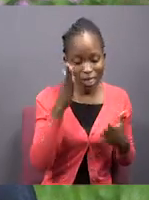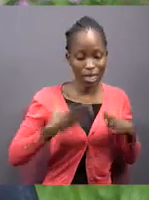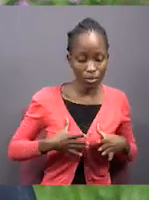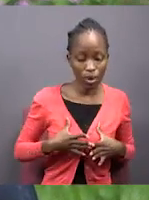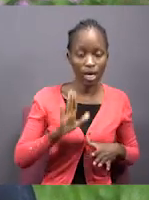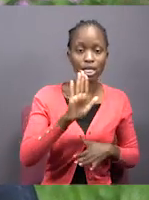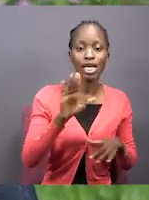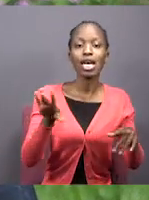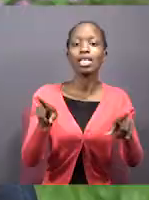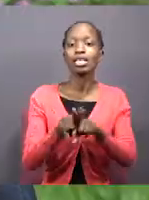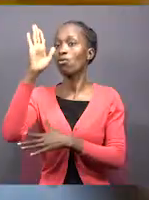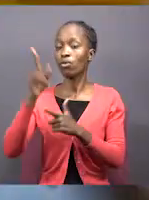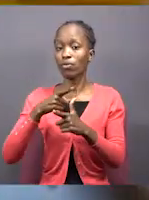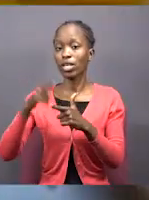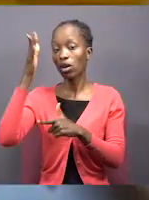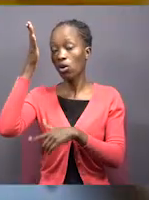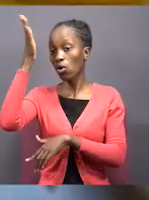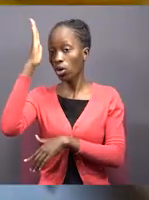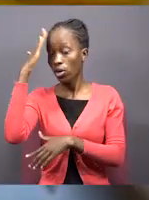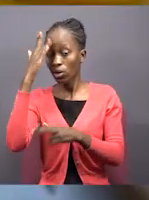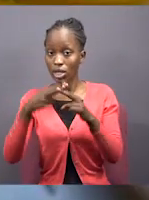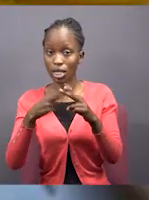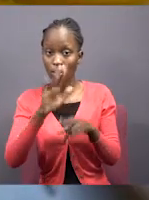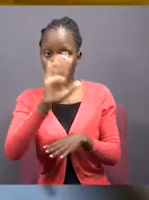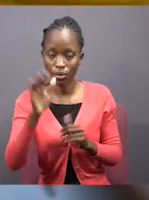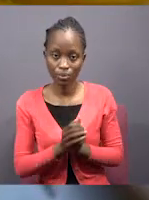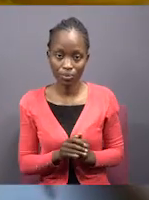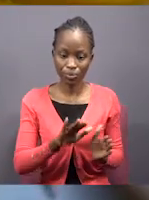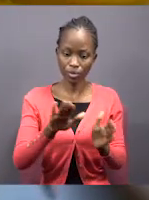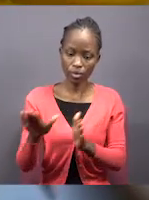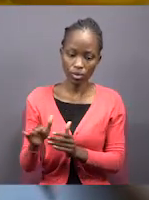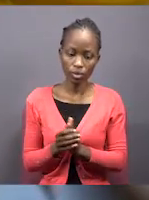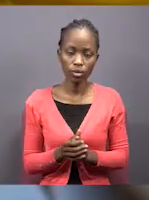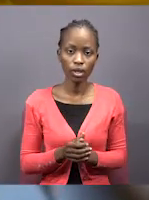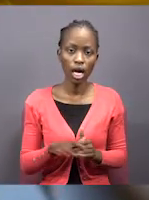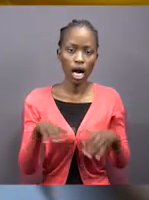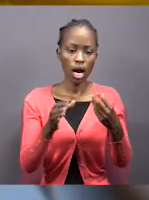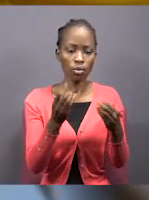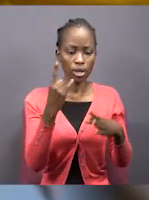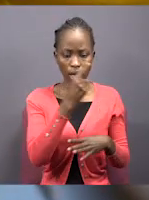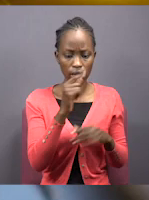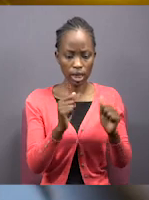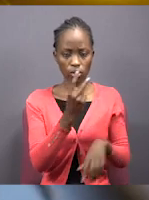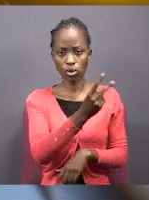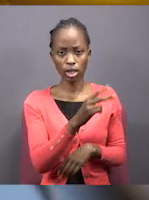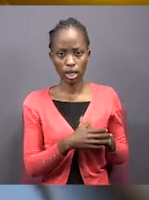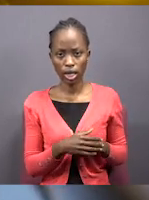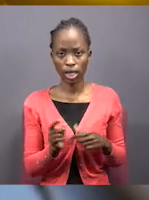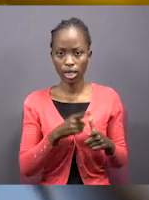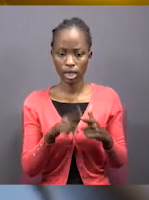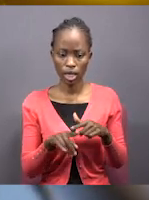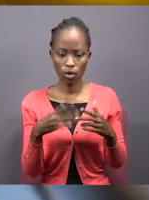our promise even today. Describe the insect. How many eyes do you see? How